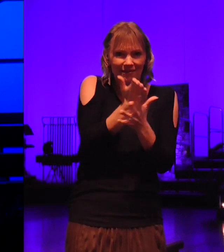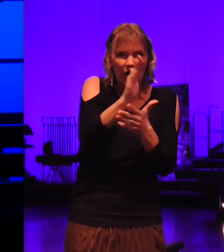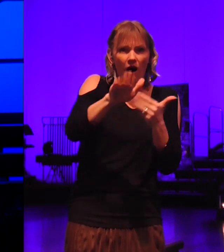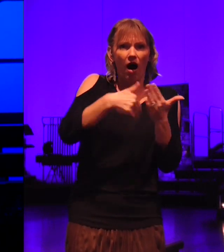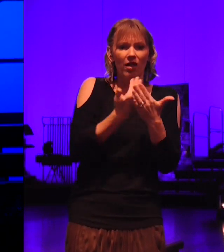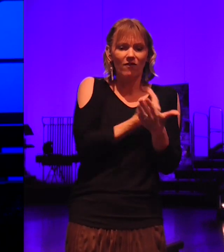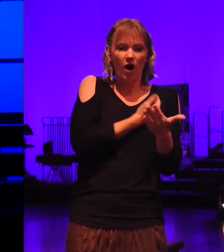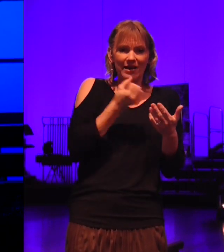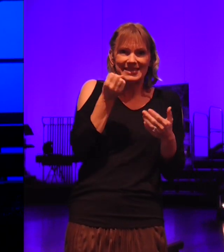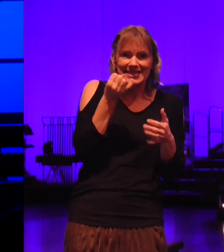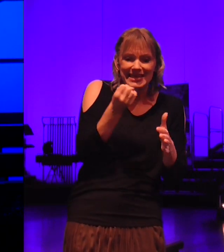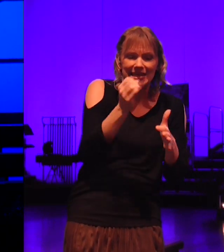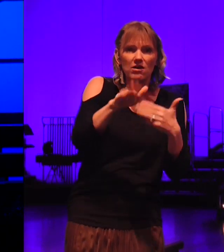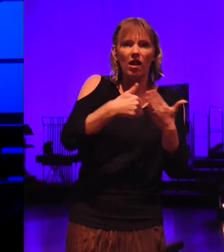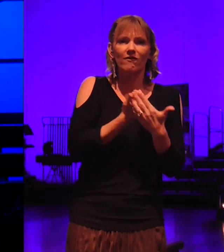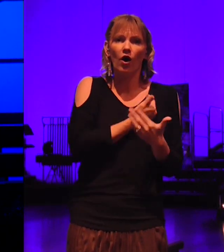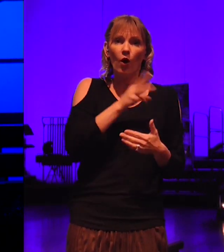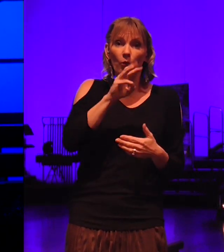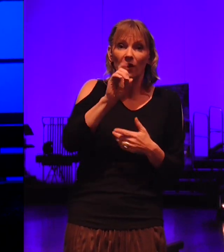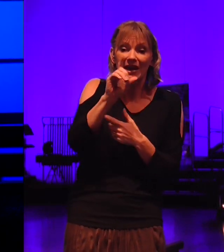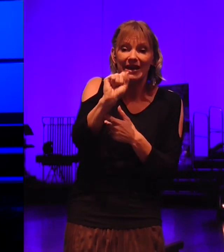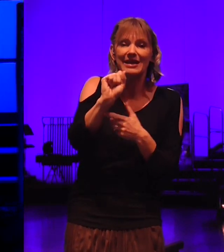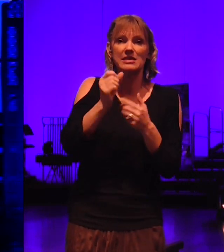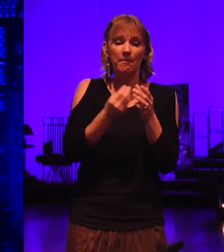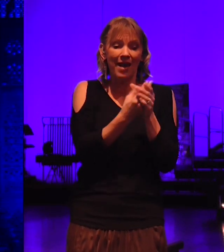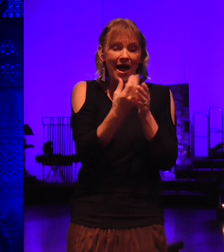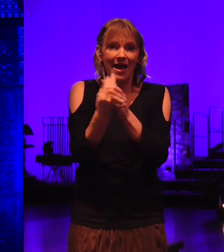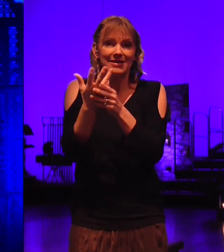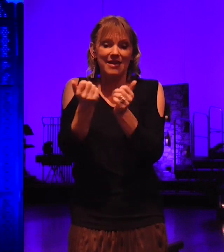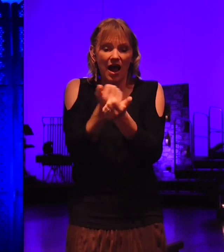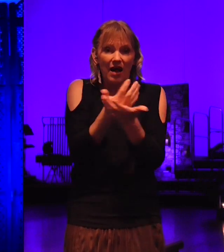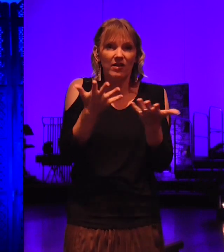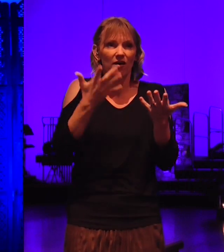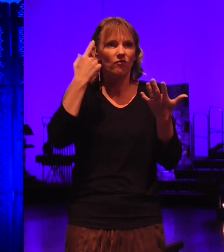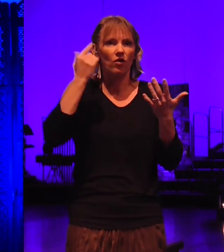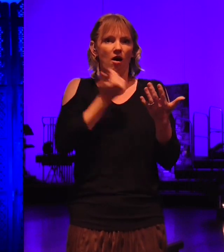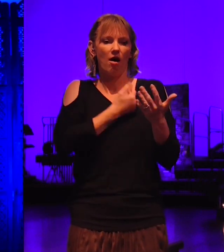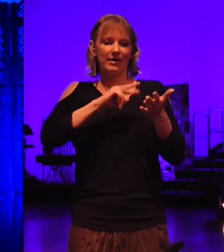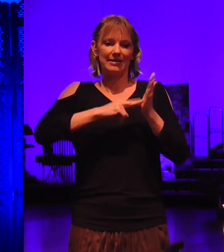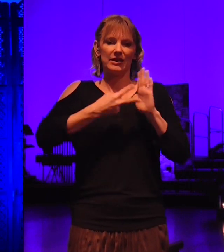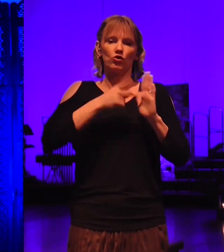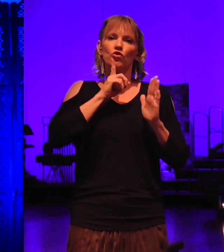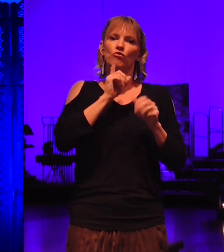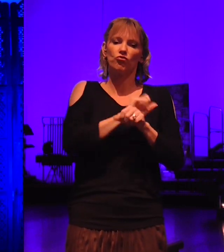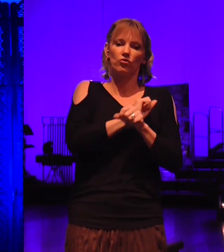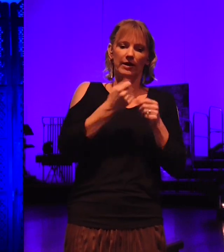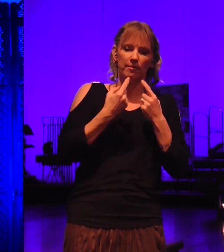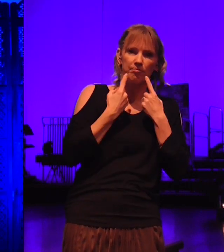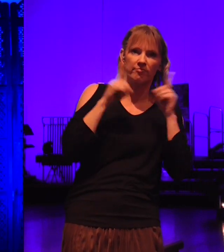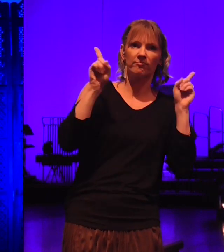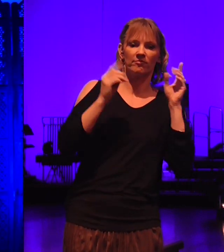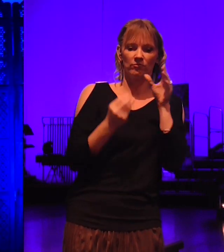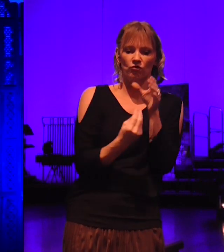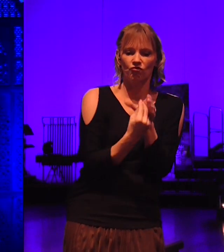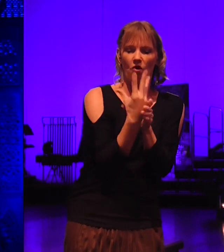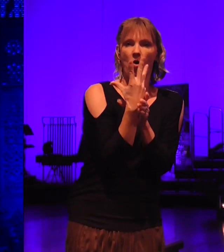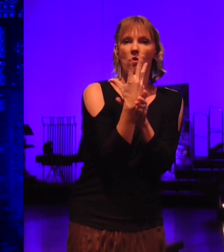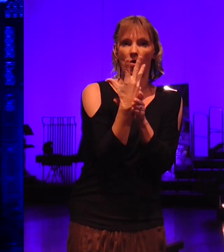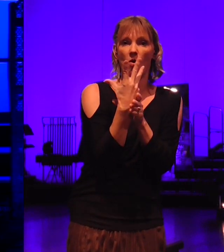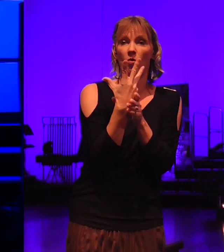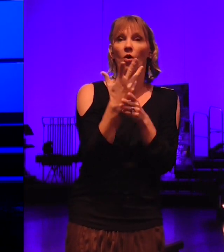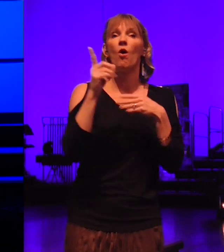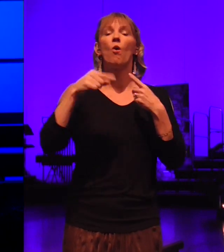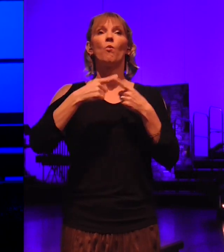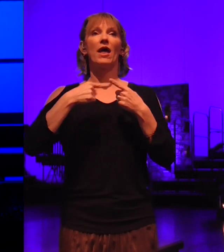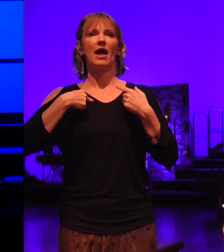plants to bring forth our intention. And when I look at the broad view at my